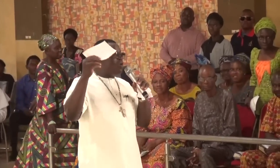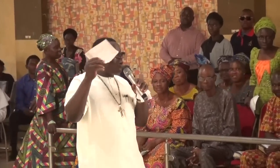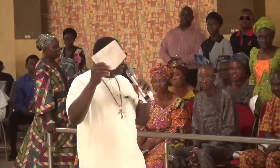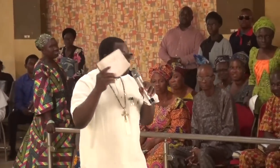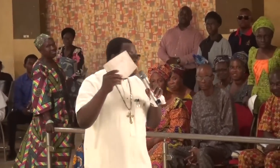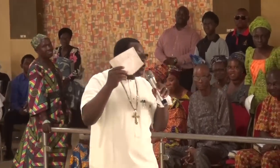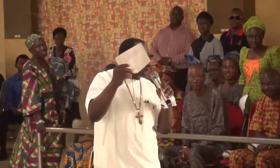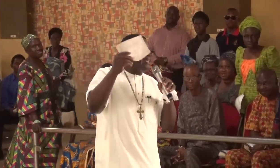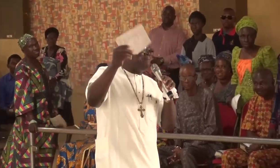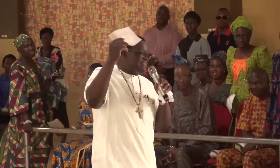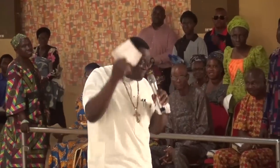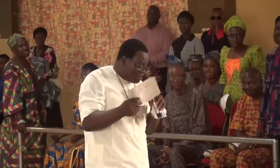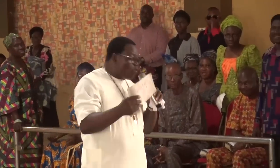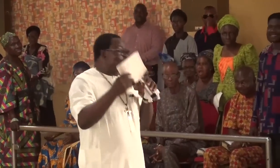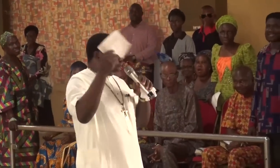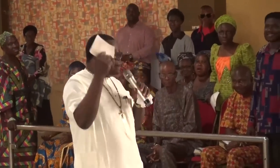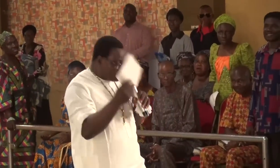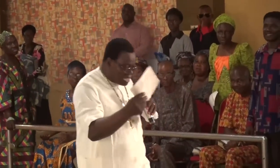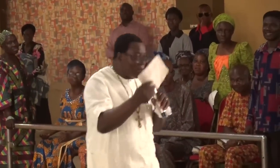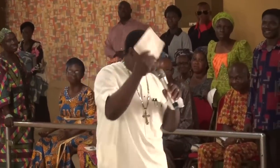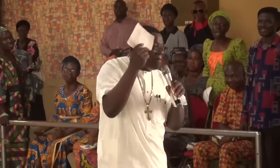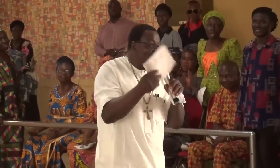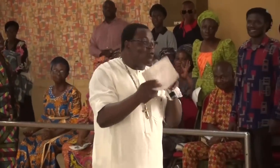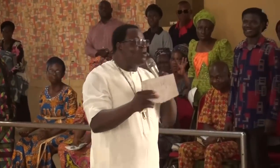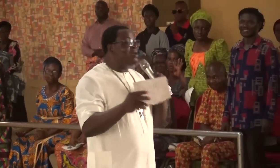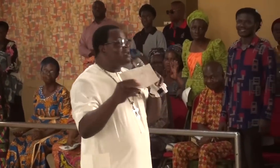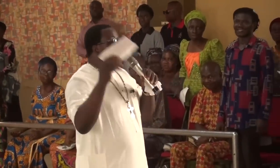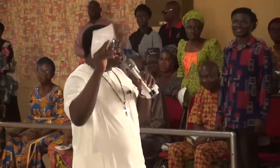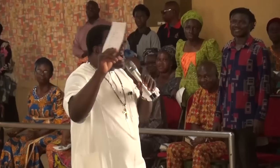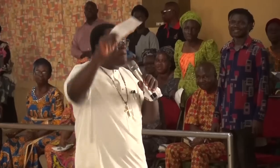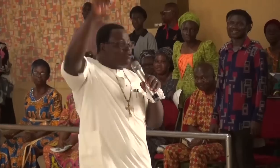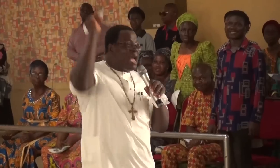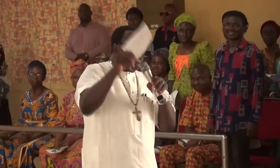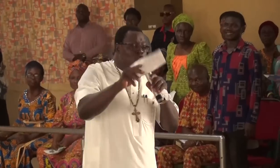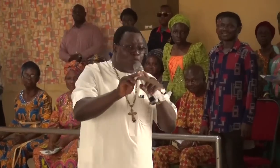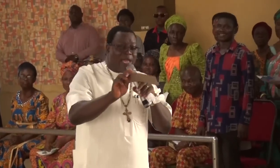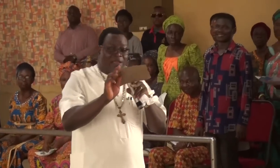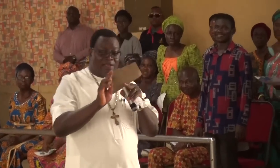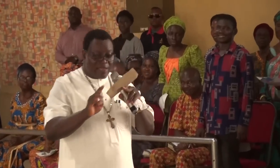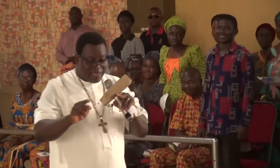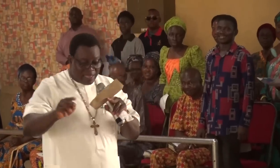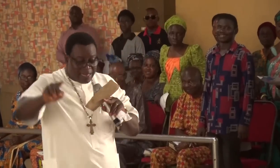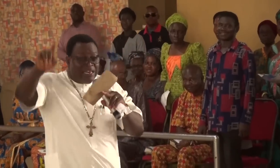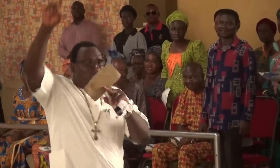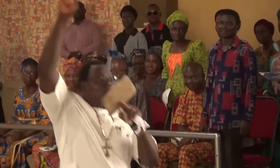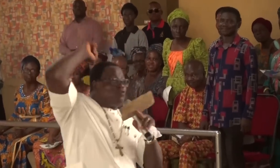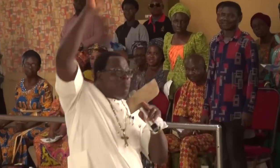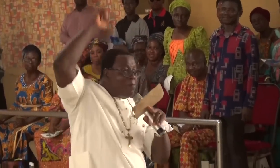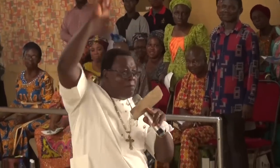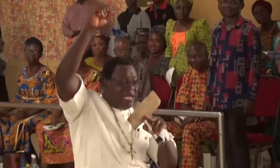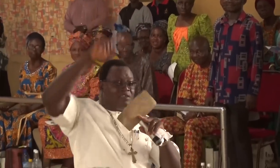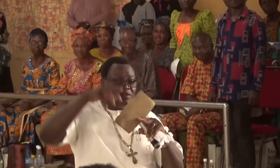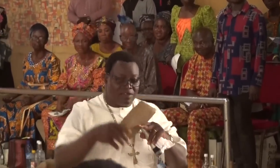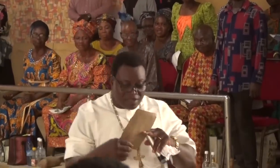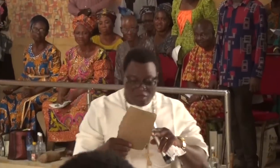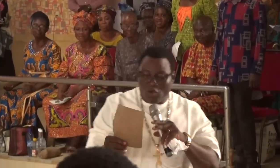Somebody else's children's name. Oja mesan oruko mo ti e. My own children's names are five. Do you know what surprised me? The first